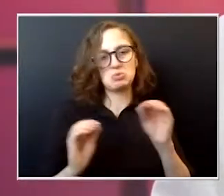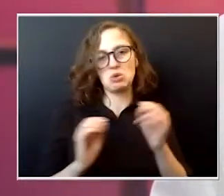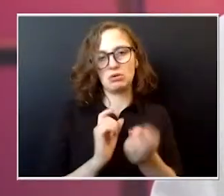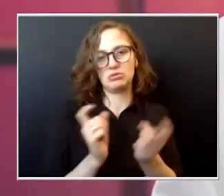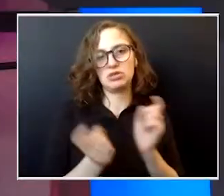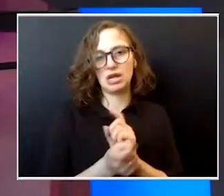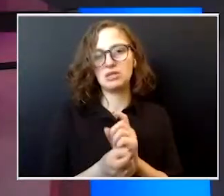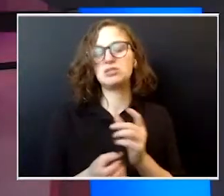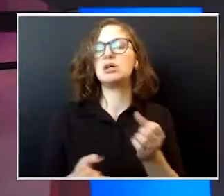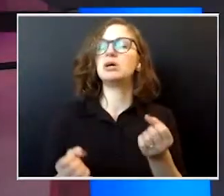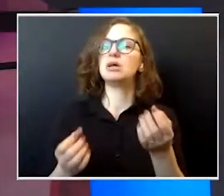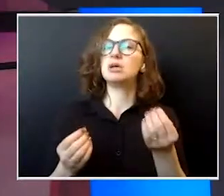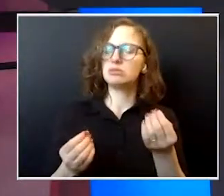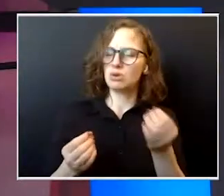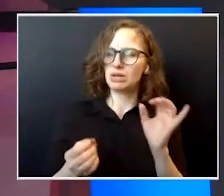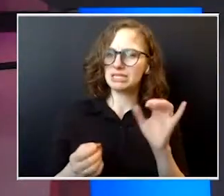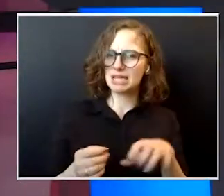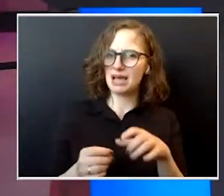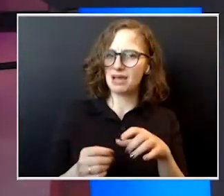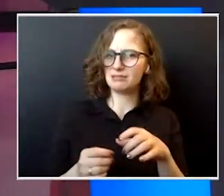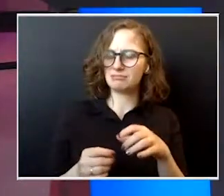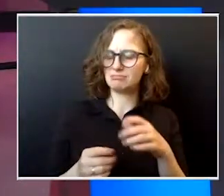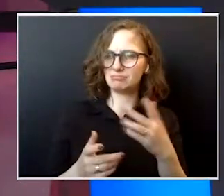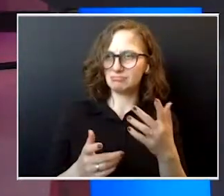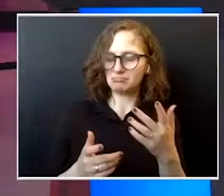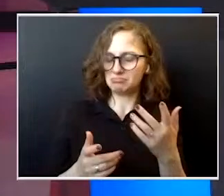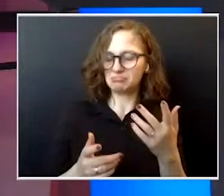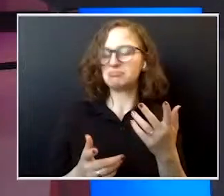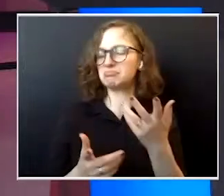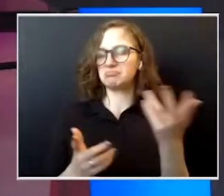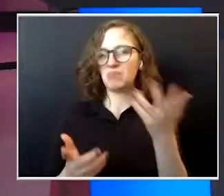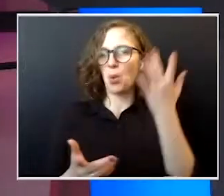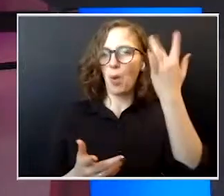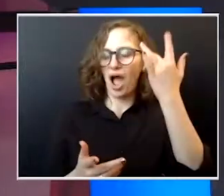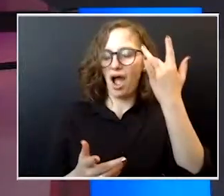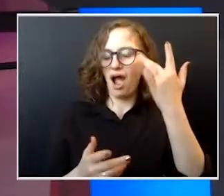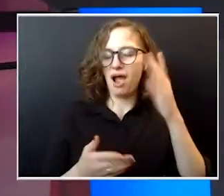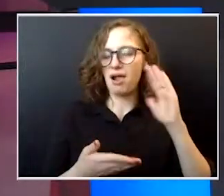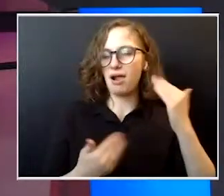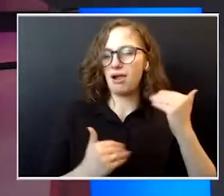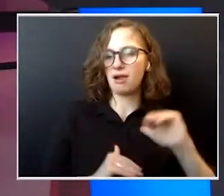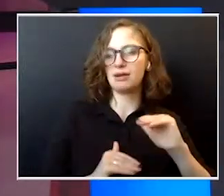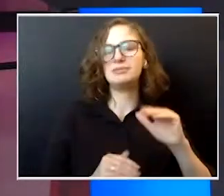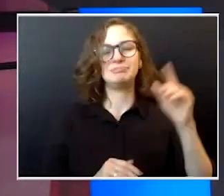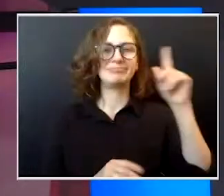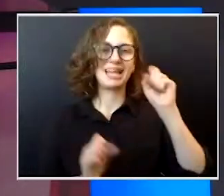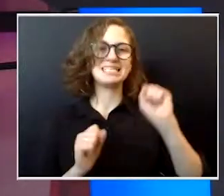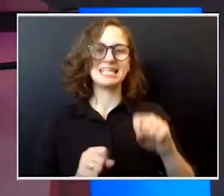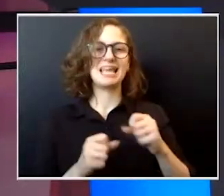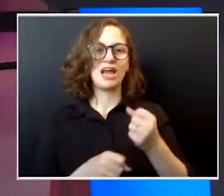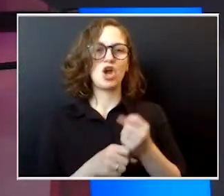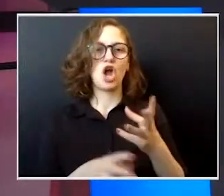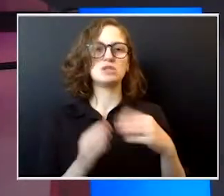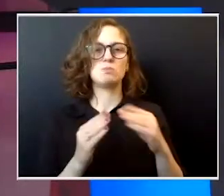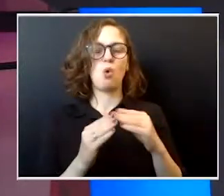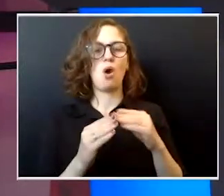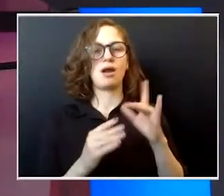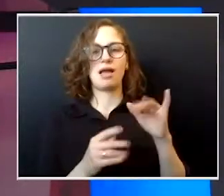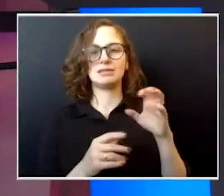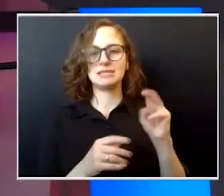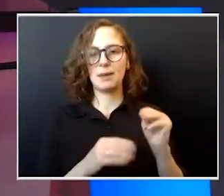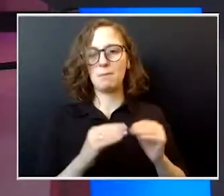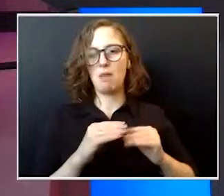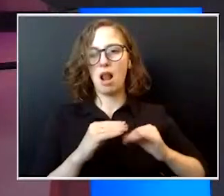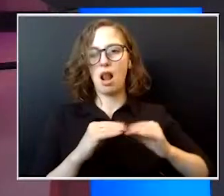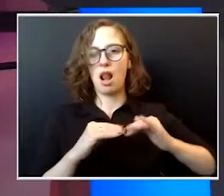buildup. Jennifer asks, what was it like to go back to work as a surgeon when you were so recently the